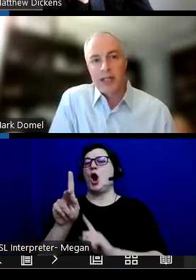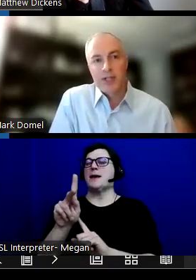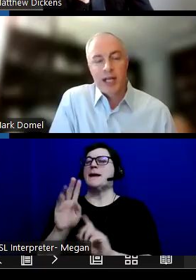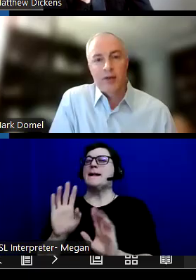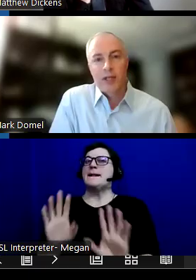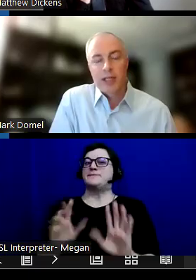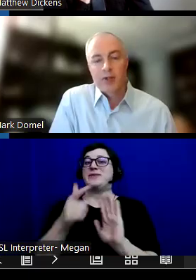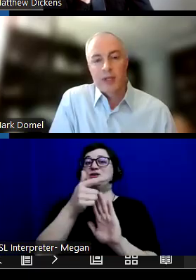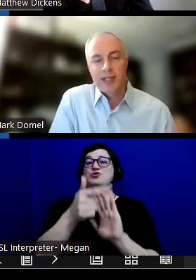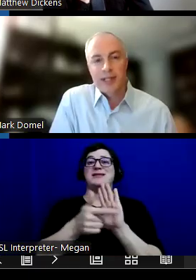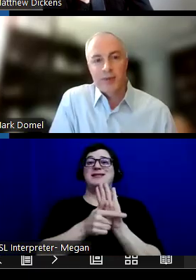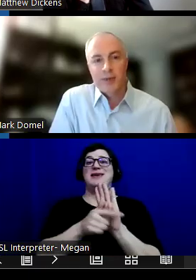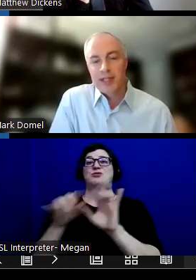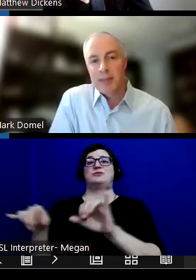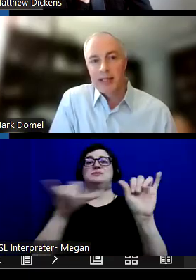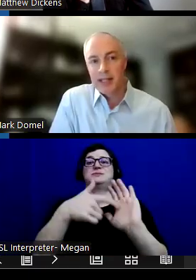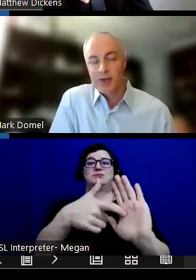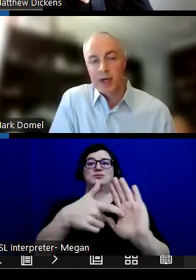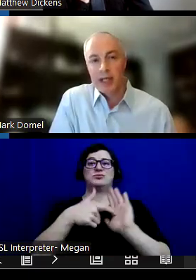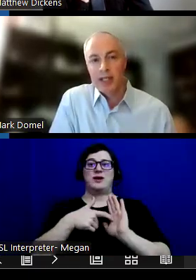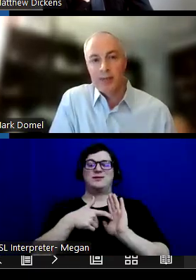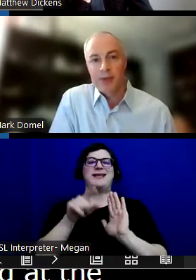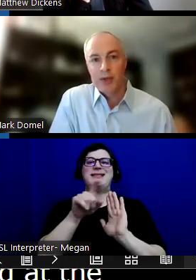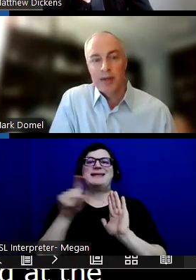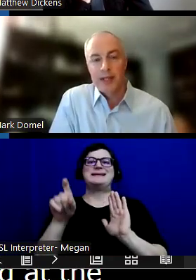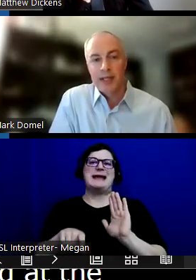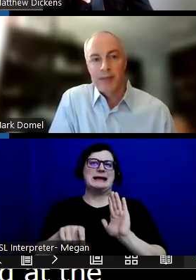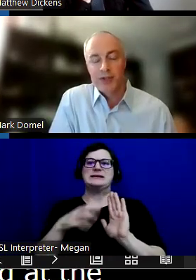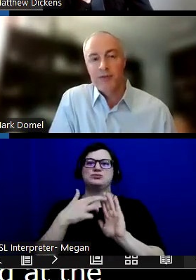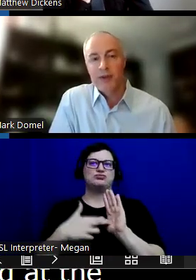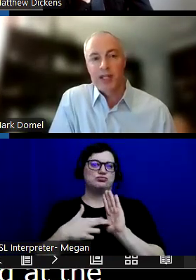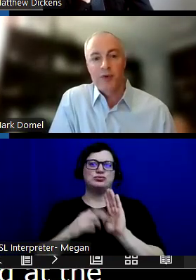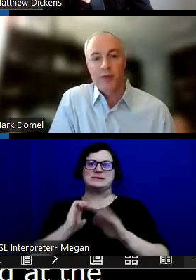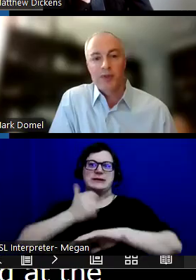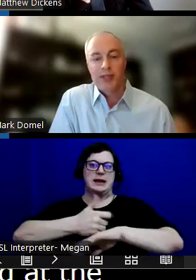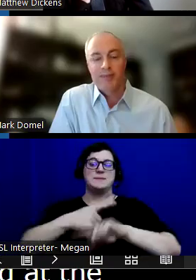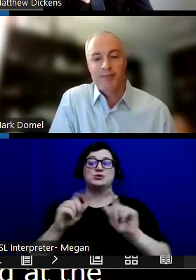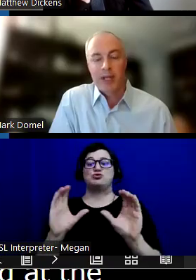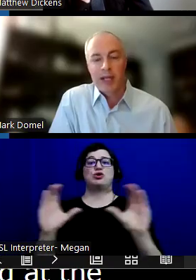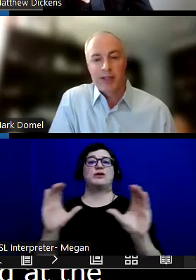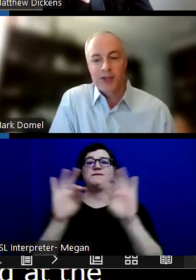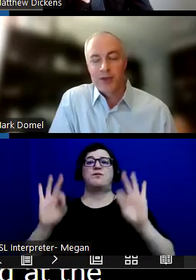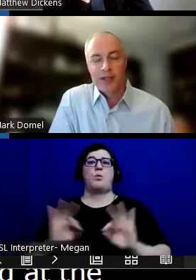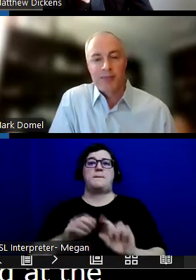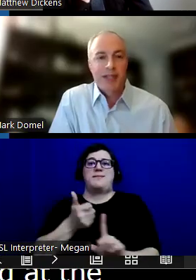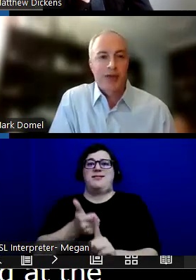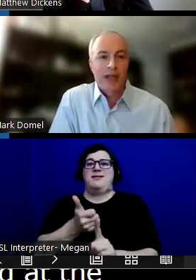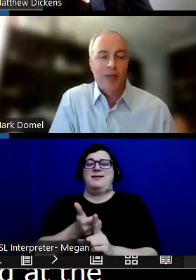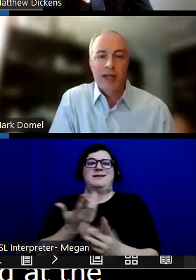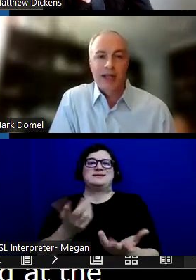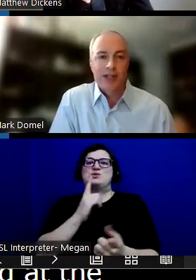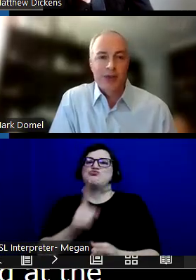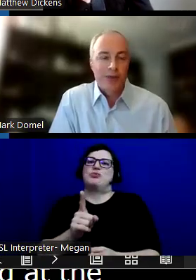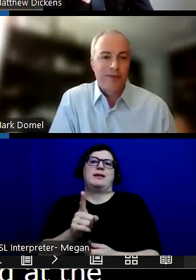The legal standard is what's set by Texas regulation. So that the certification form is basically